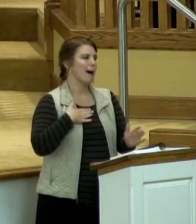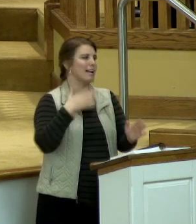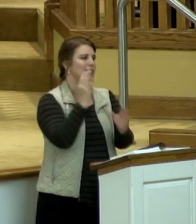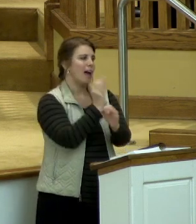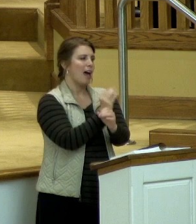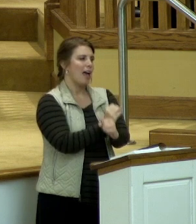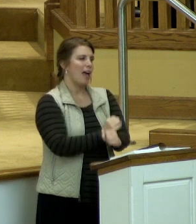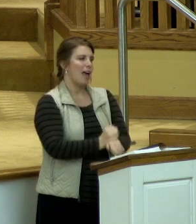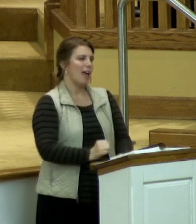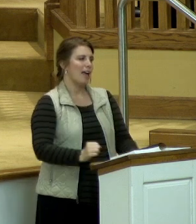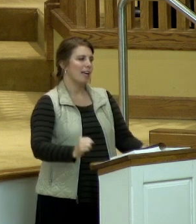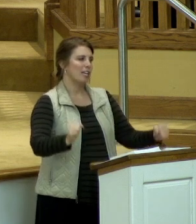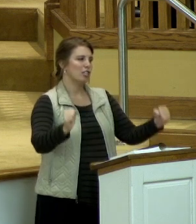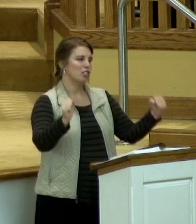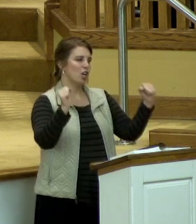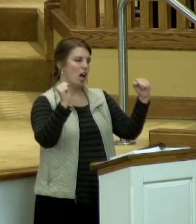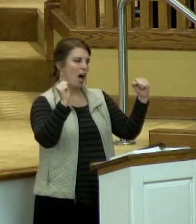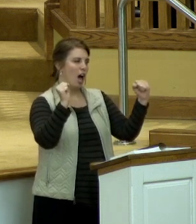my